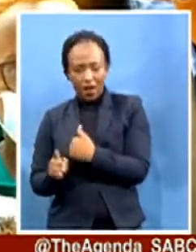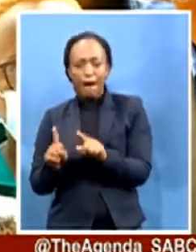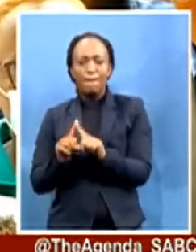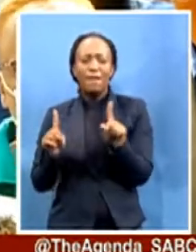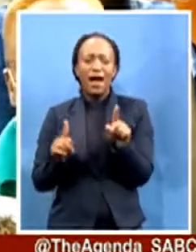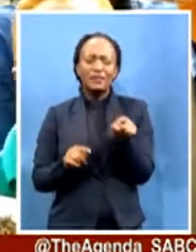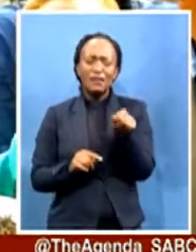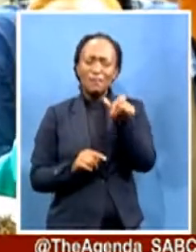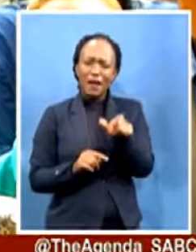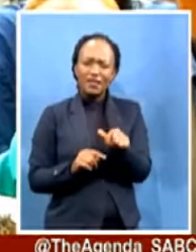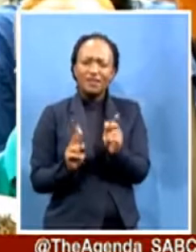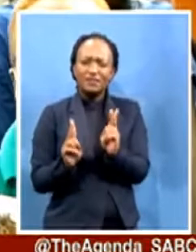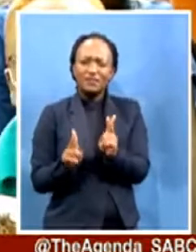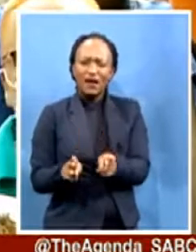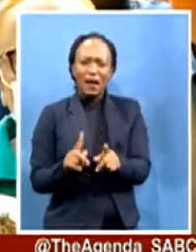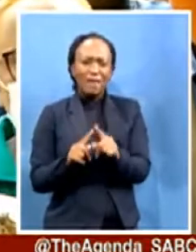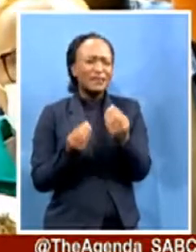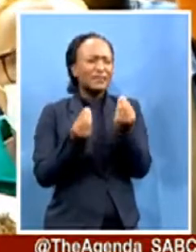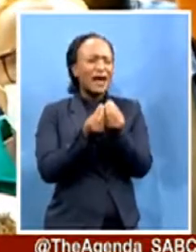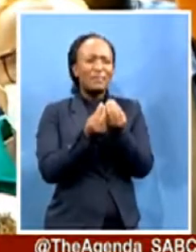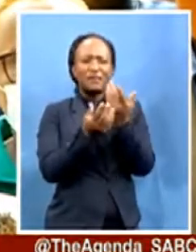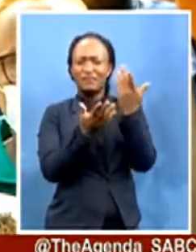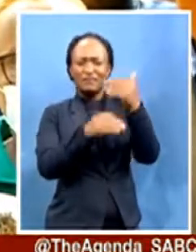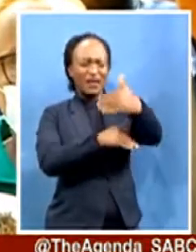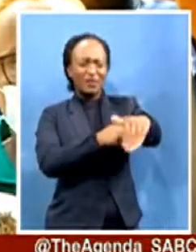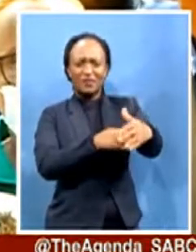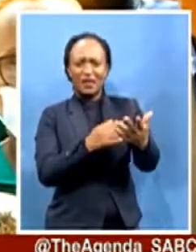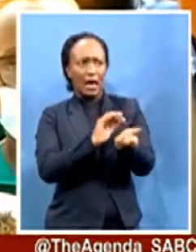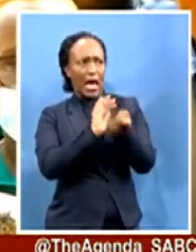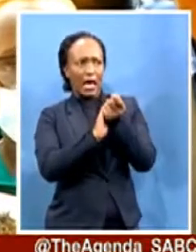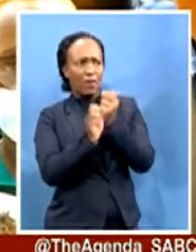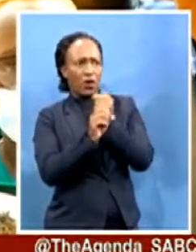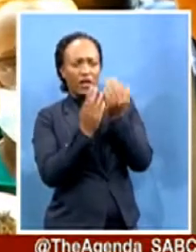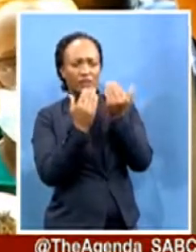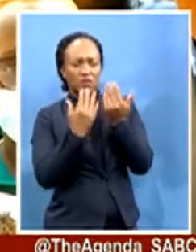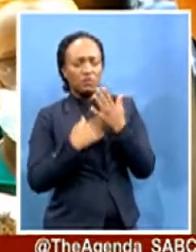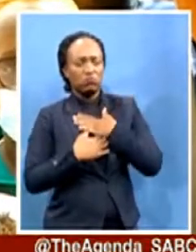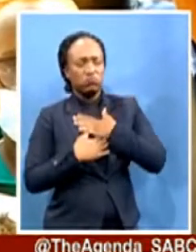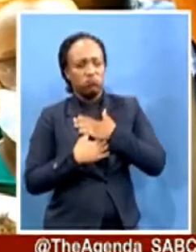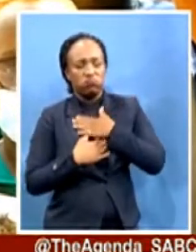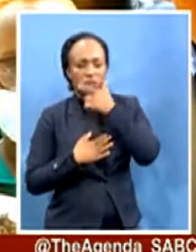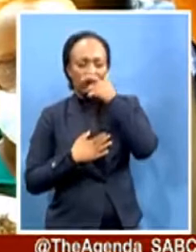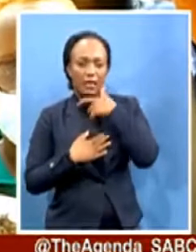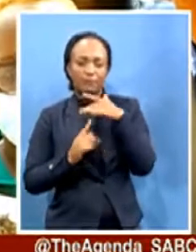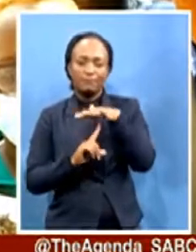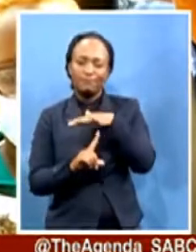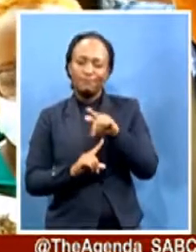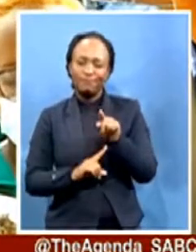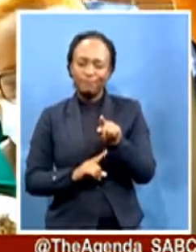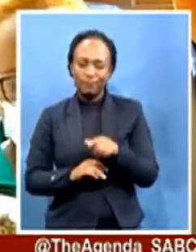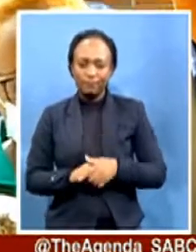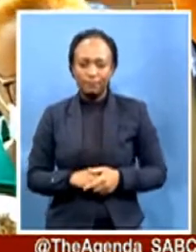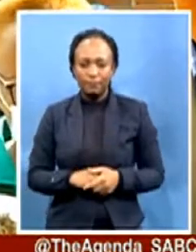outside all our imagination is a very sad situation. So I came here to just